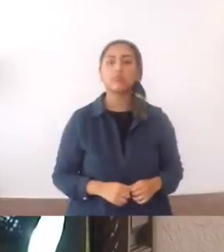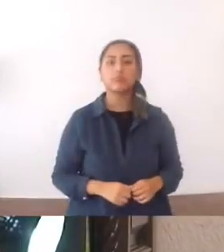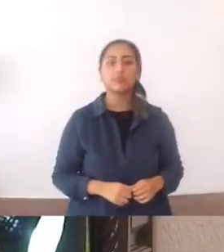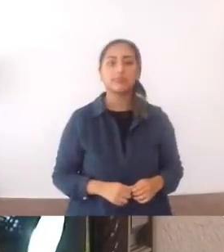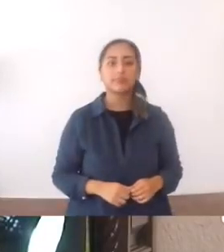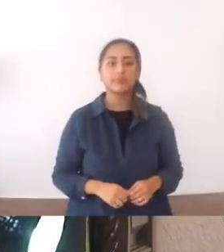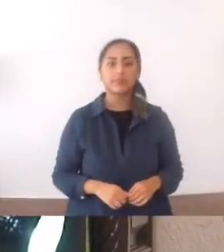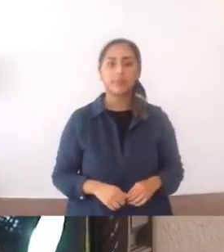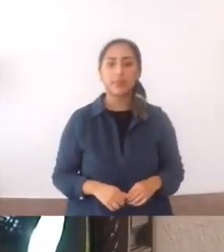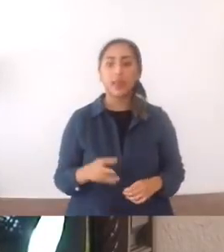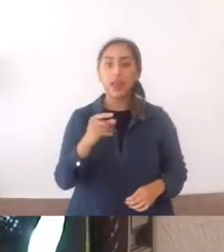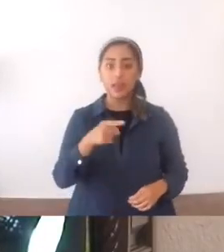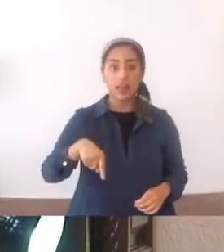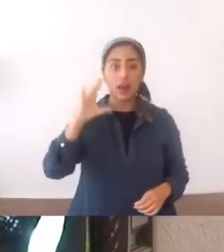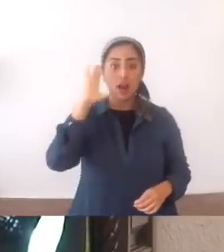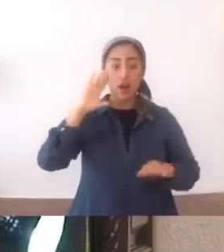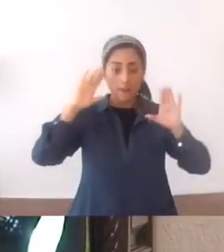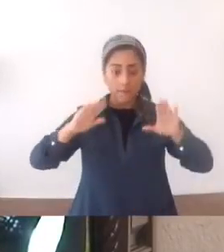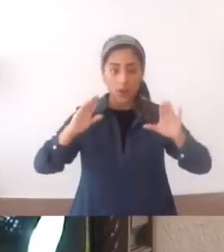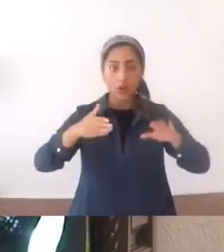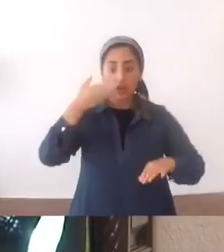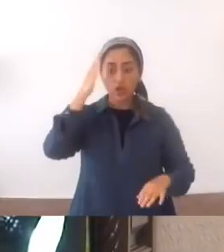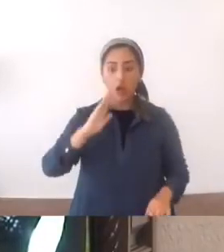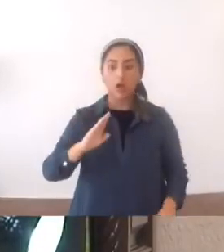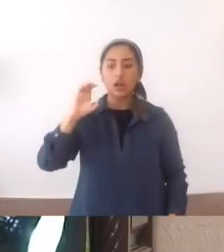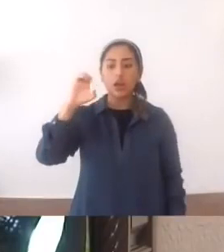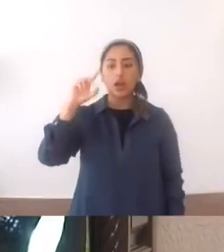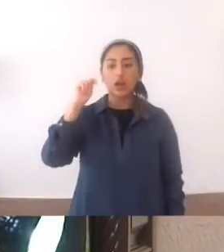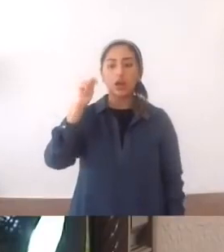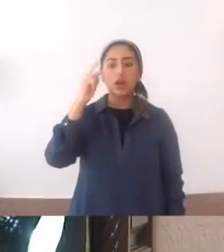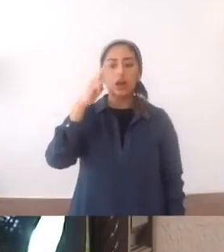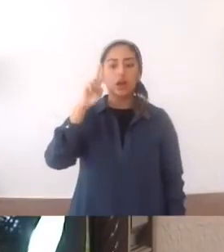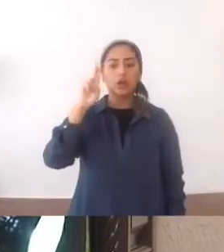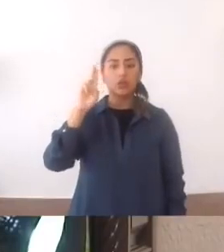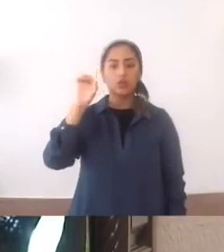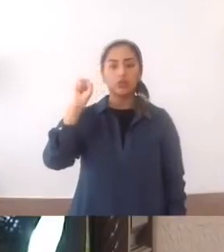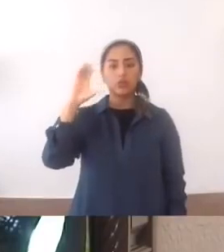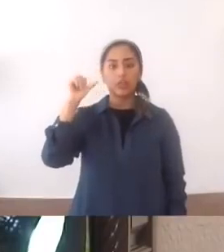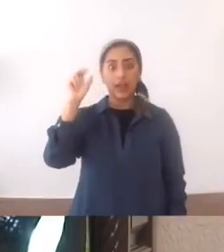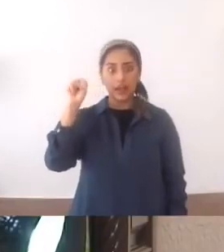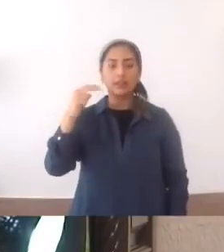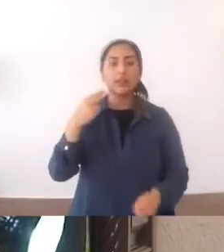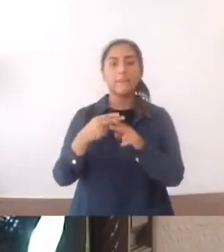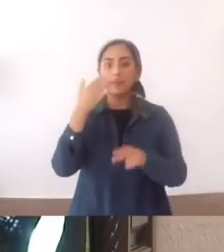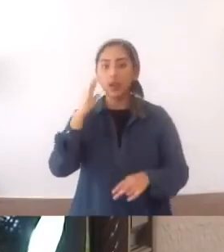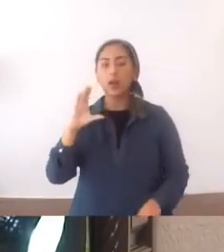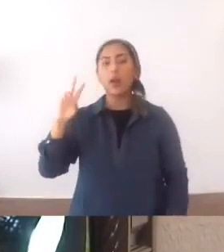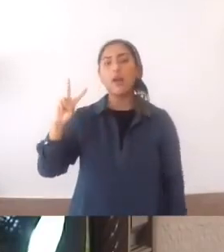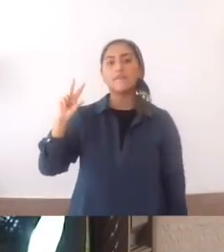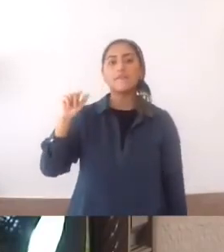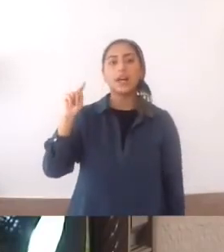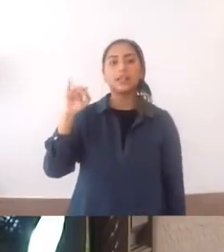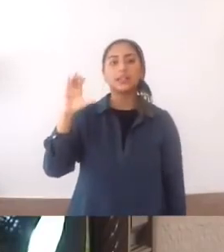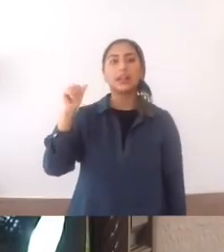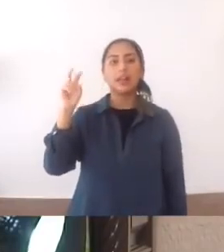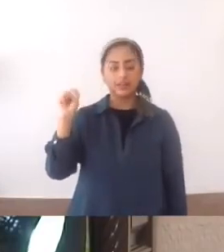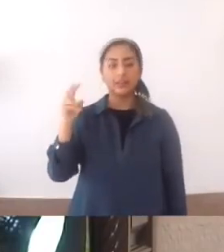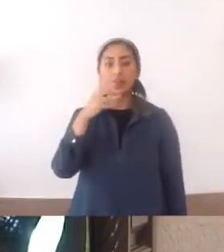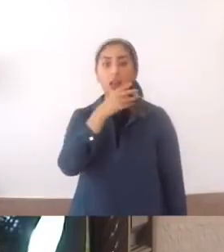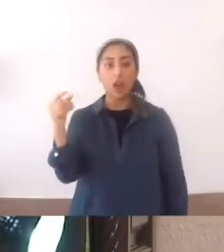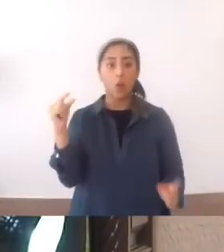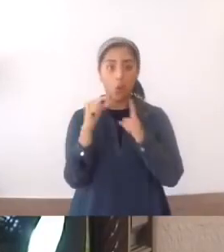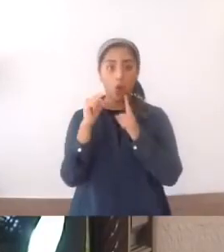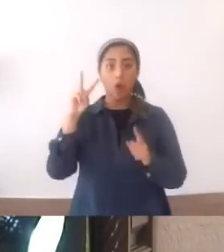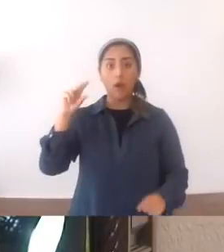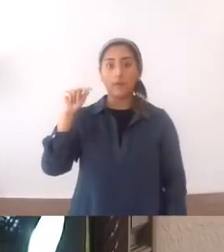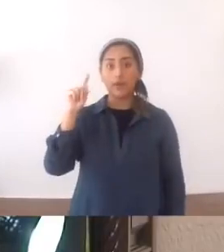the 8th o one was in the está en middle, medio, or is in y the ahí middle, se adoraba la diosa etrusca, and there they Vática. praised the Etruscan goddess